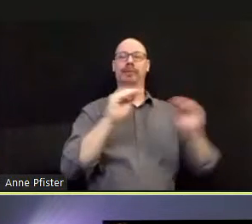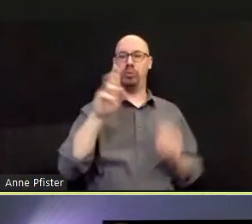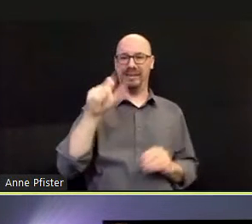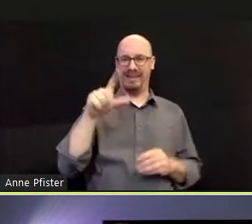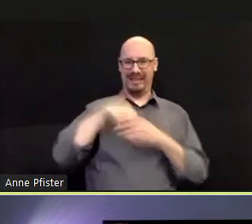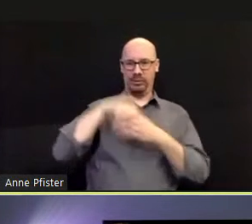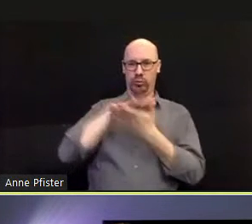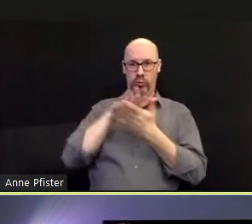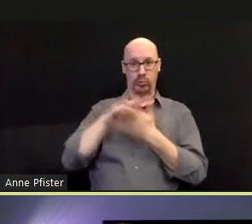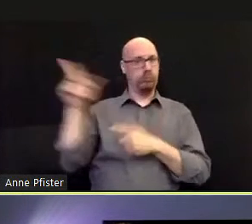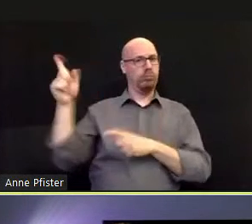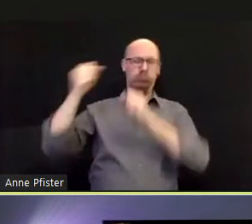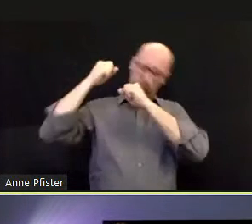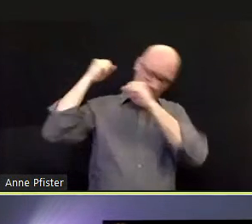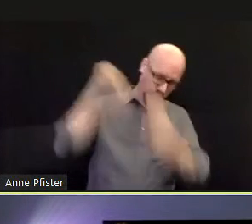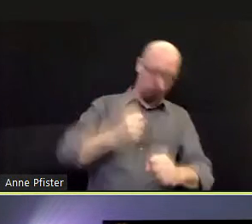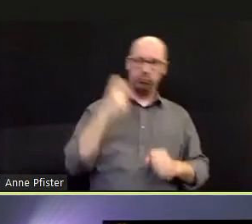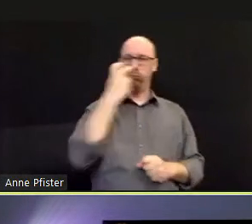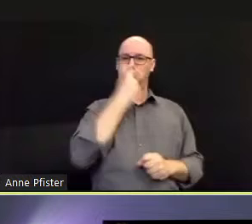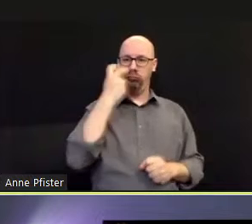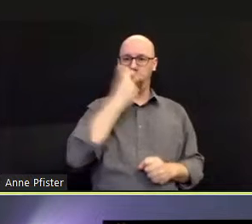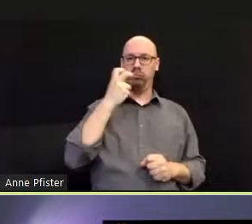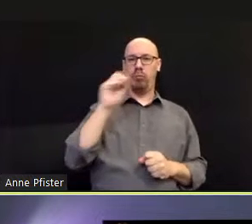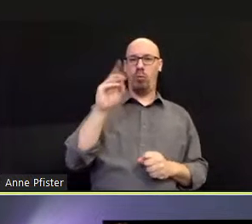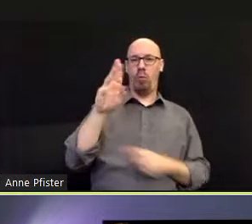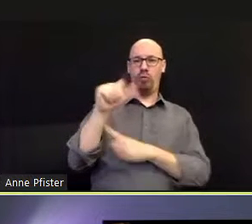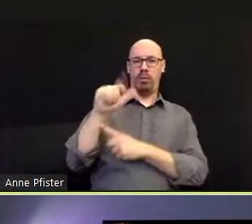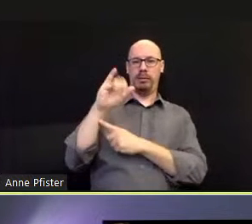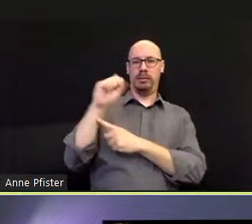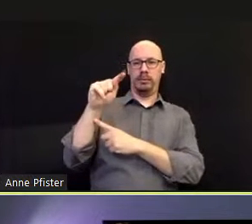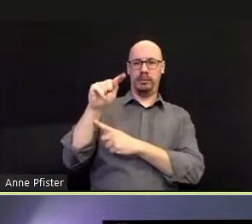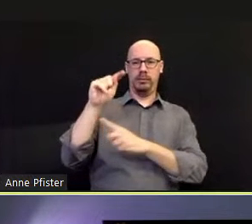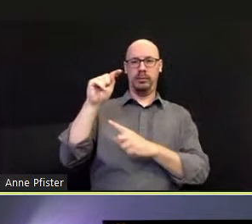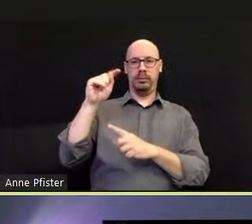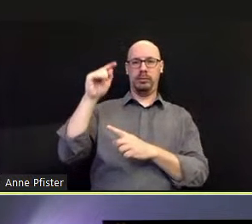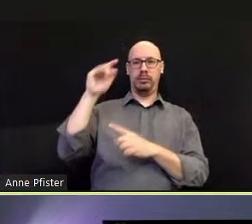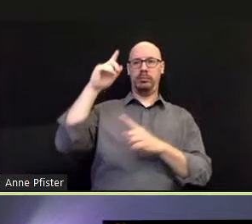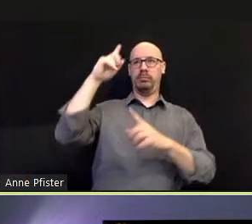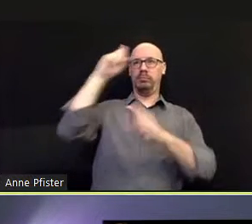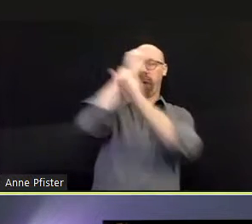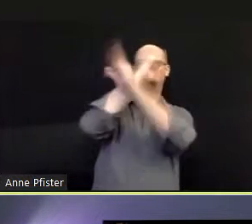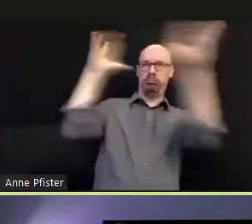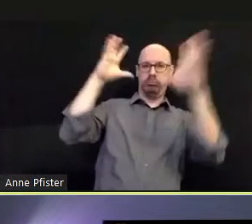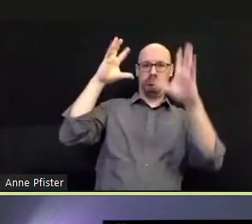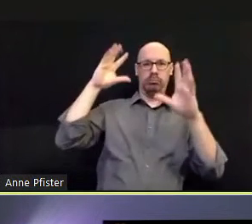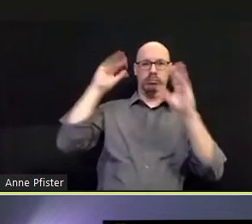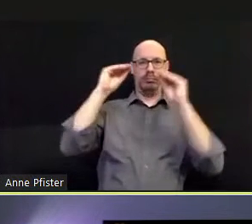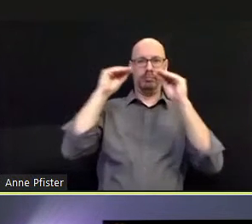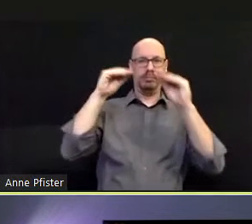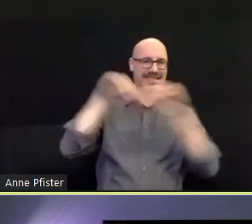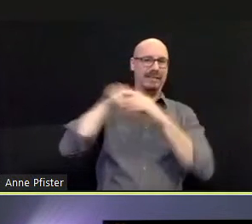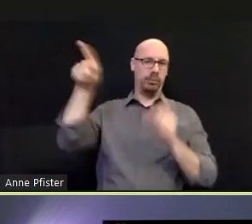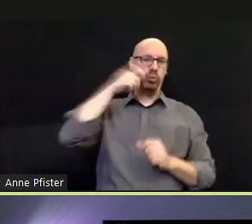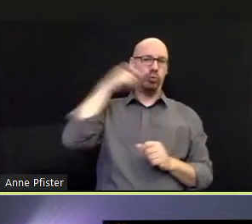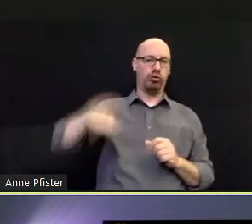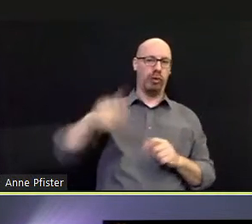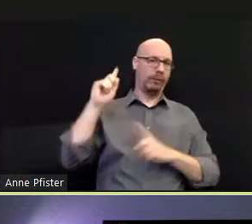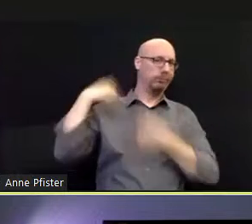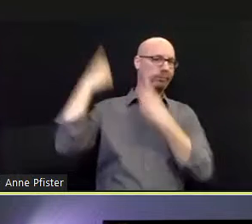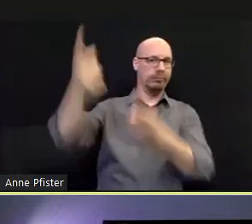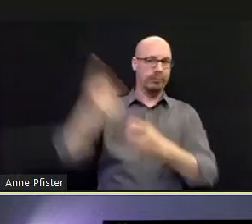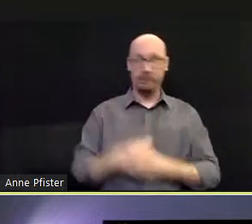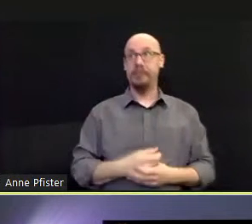It's very oralist, as Richard already mentioned, very oralist ideological paradigm in this part of the world.